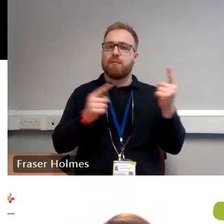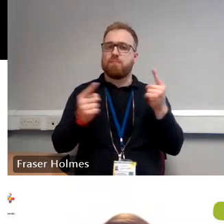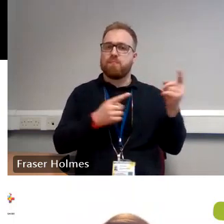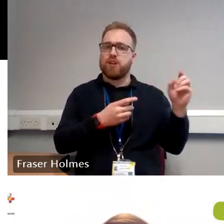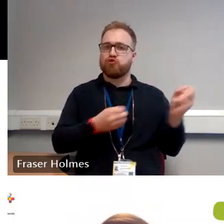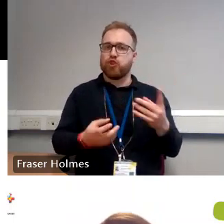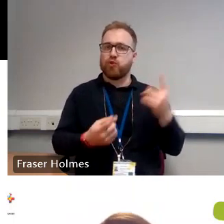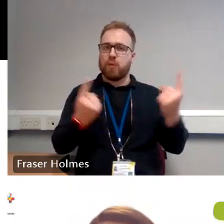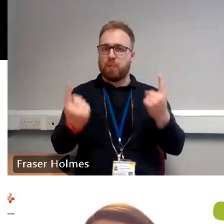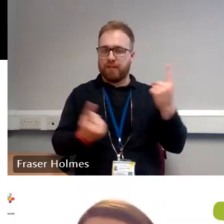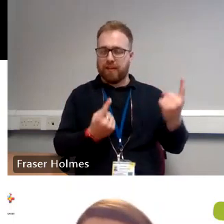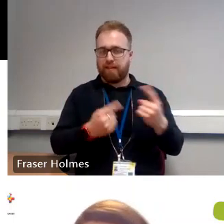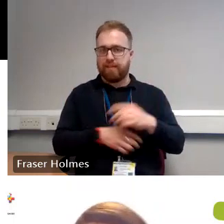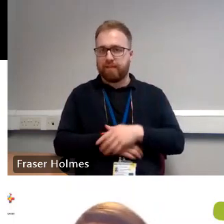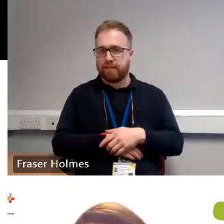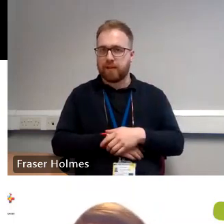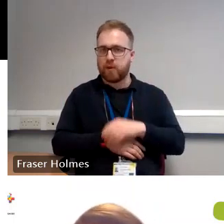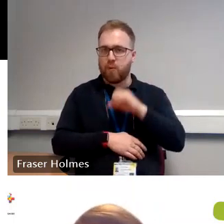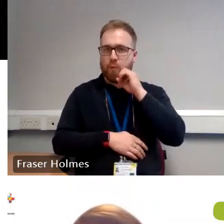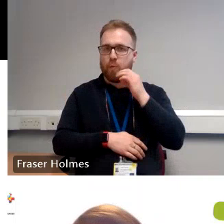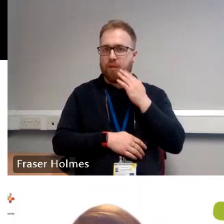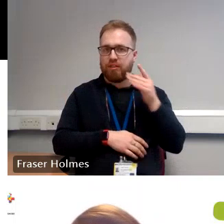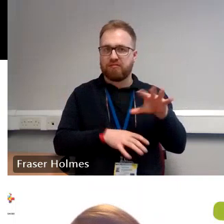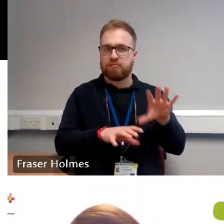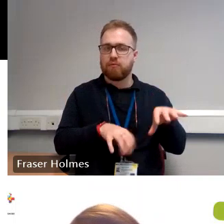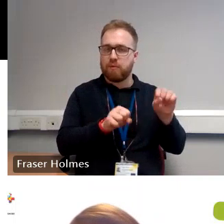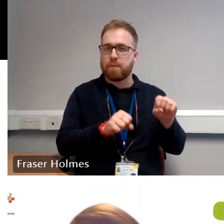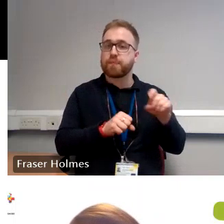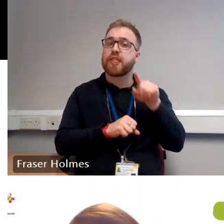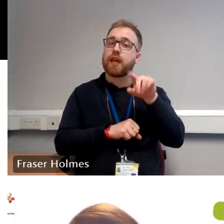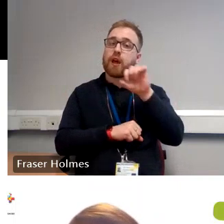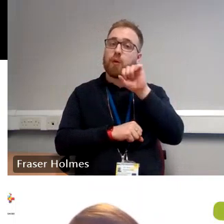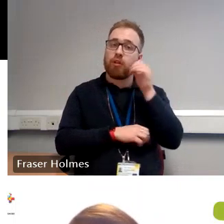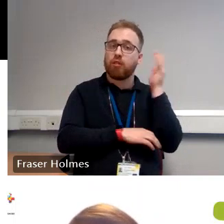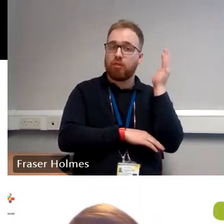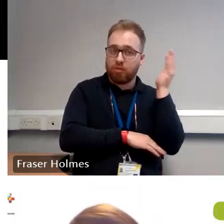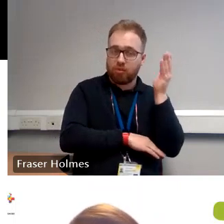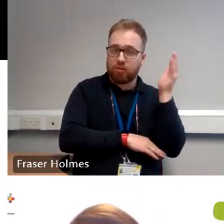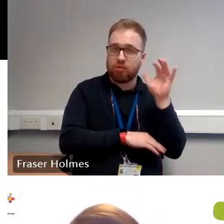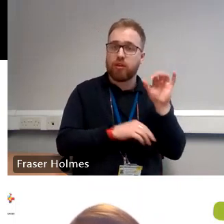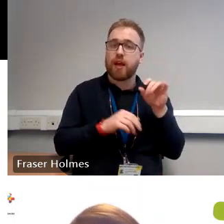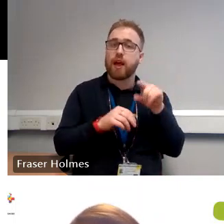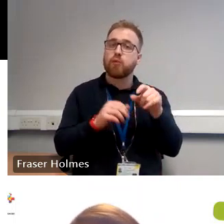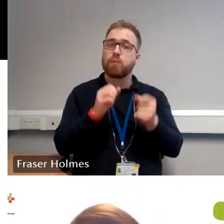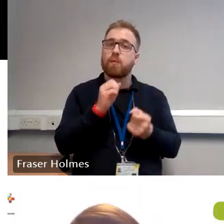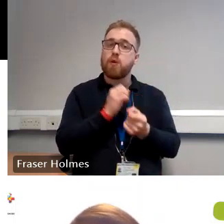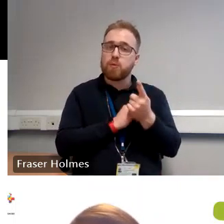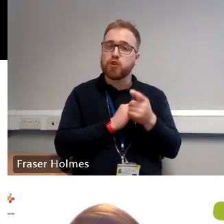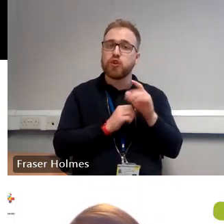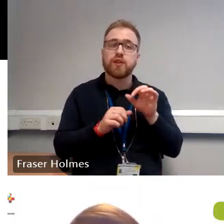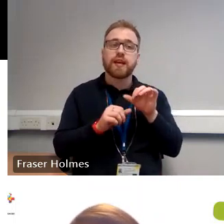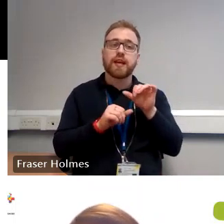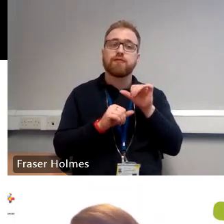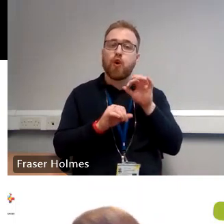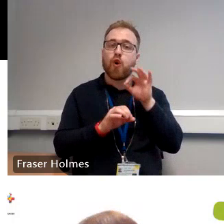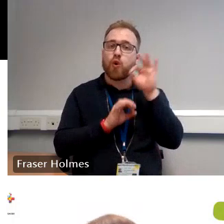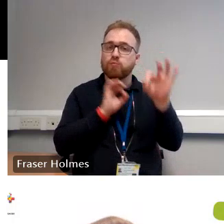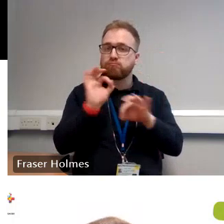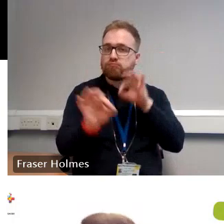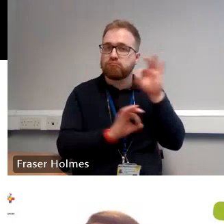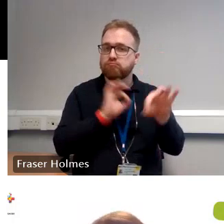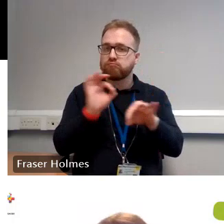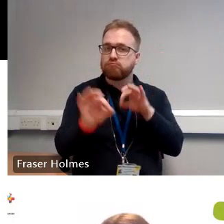as a hand across for their presentation. They'll be doing a presentation and there'll be an opportunity for a Q&A for people to ask